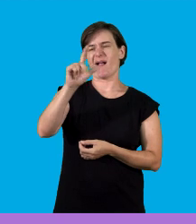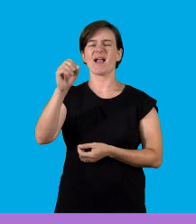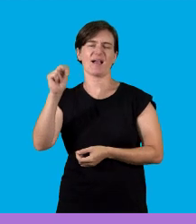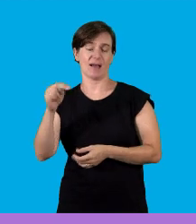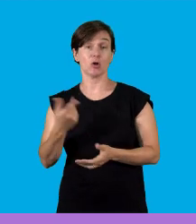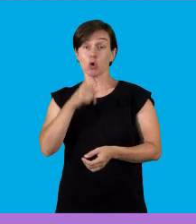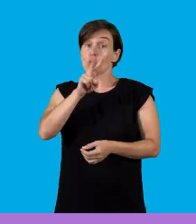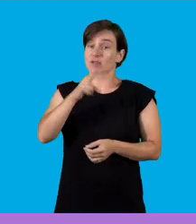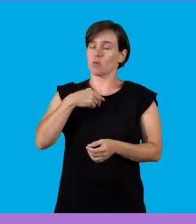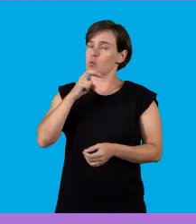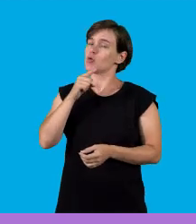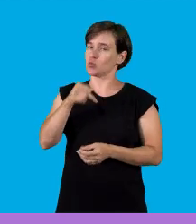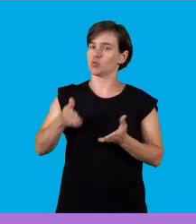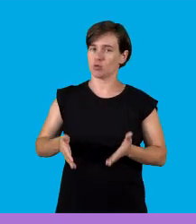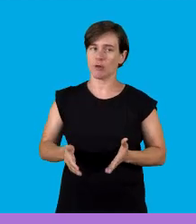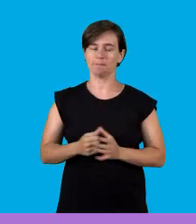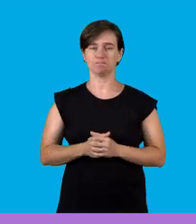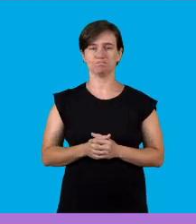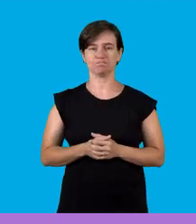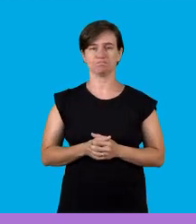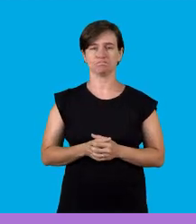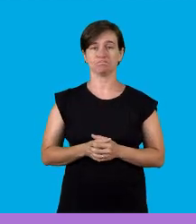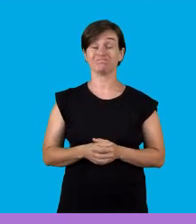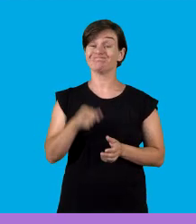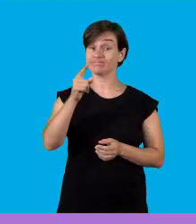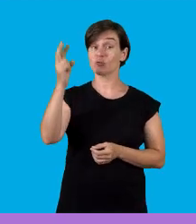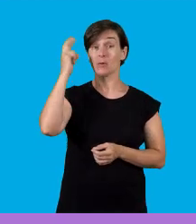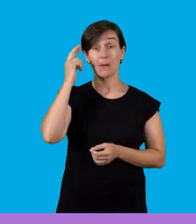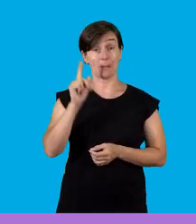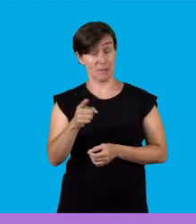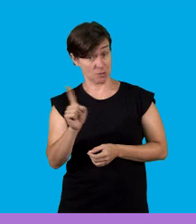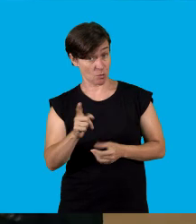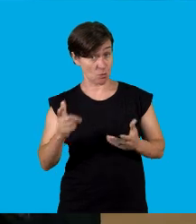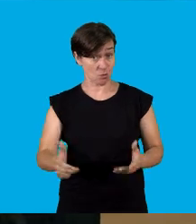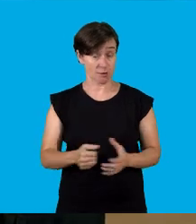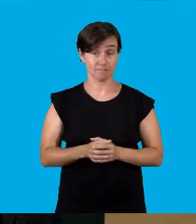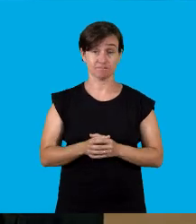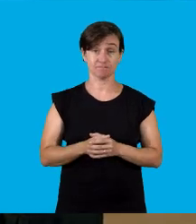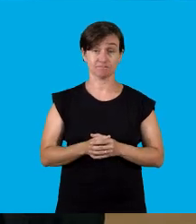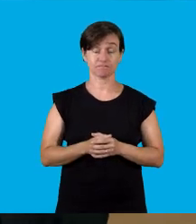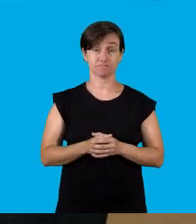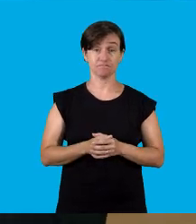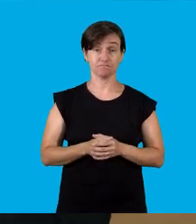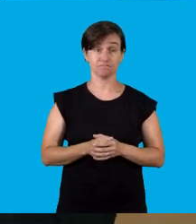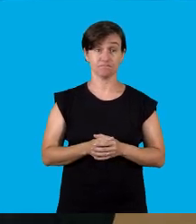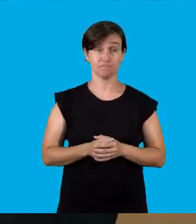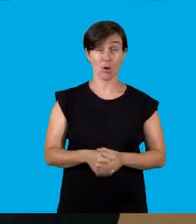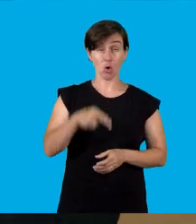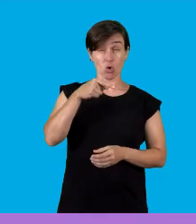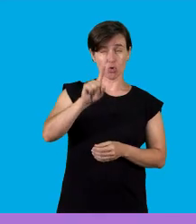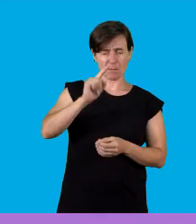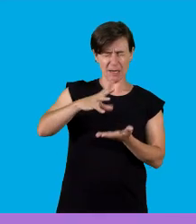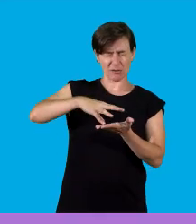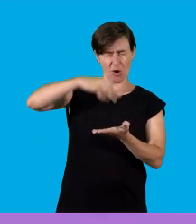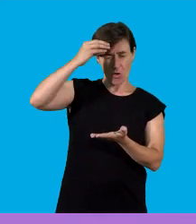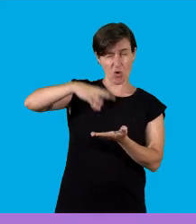of that as we move on with our lesson. Then just a little note here. Please note, guys, that you will not expect it, right,